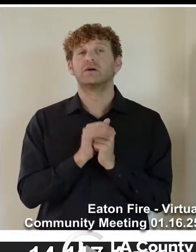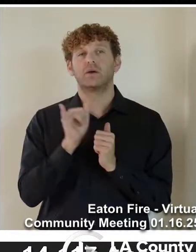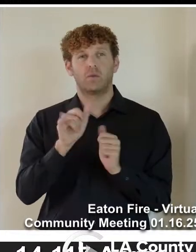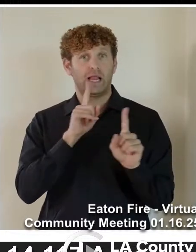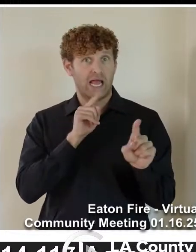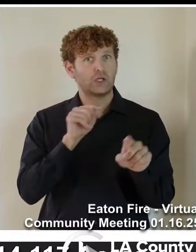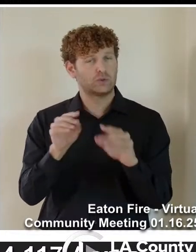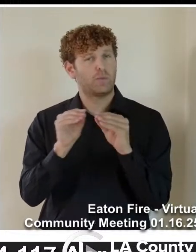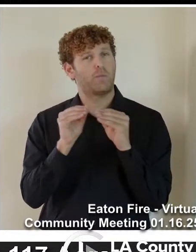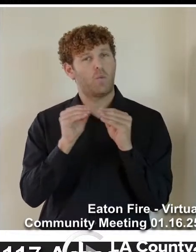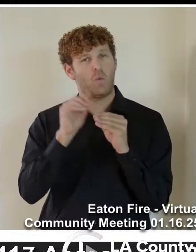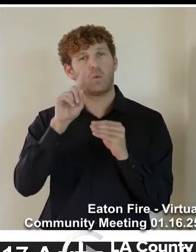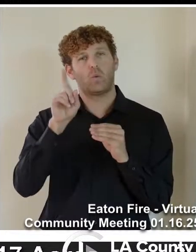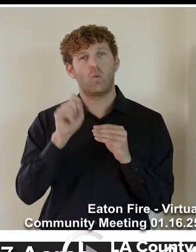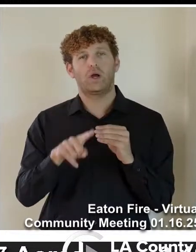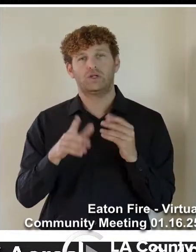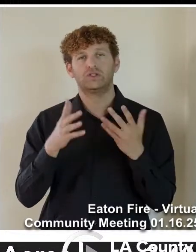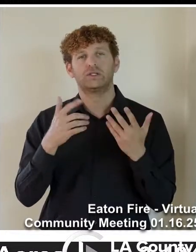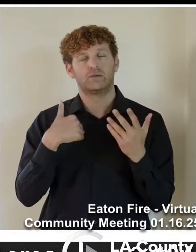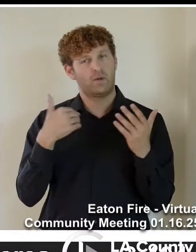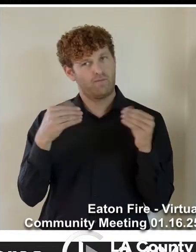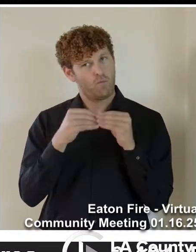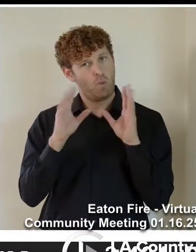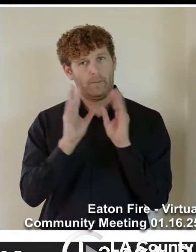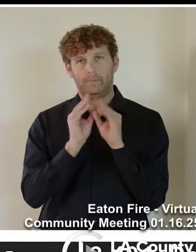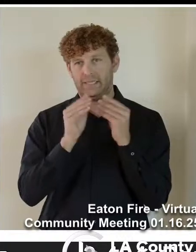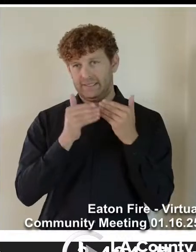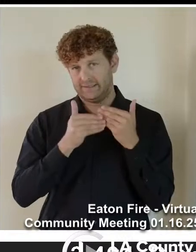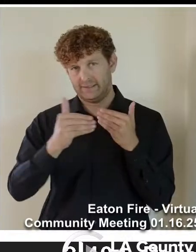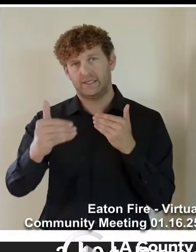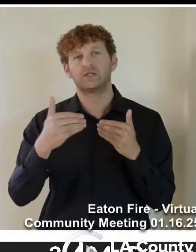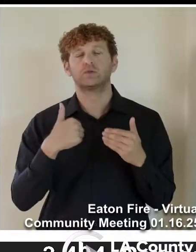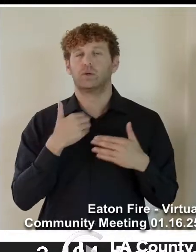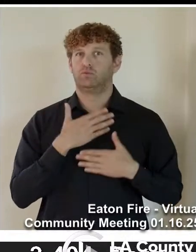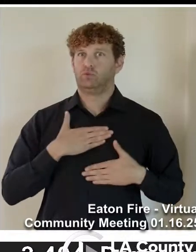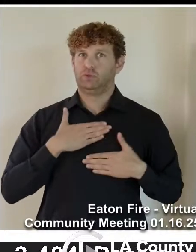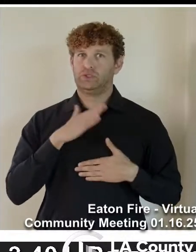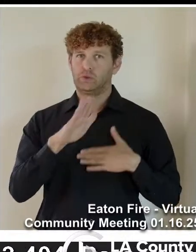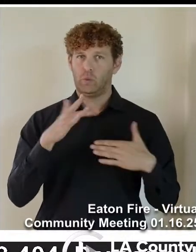I hope that I can answer and address all your concerns, and I appreciate your interest.